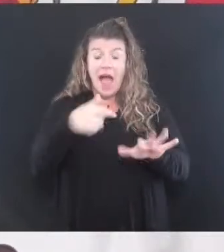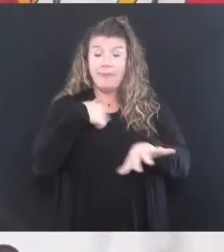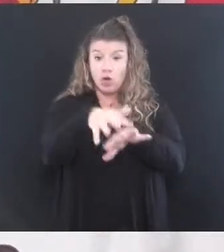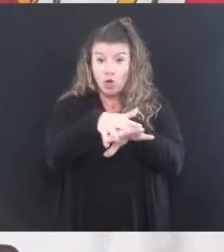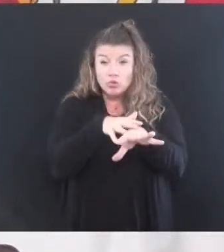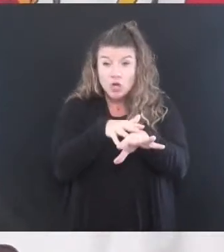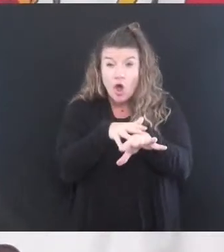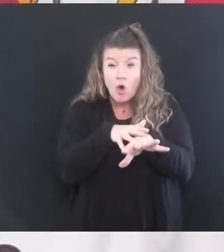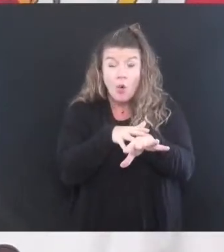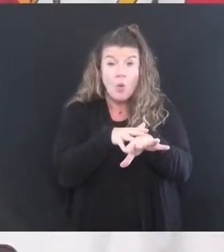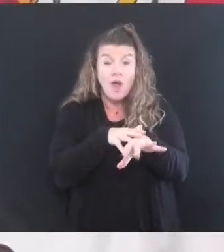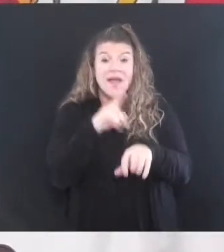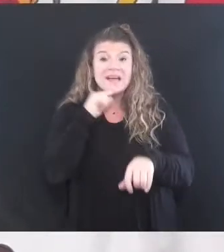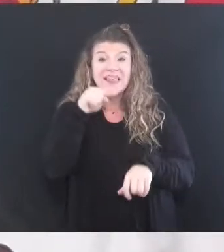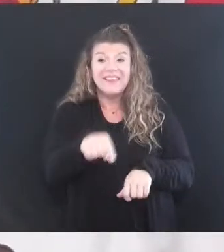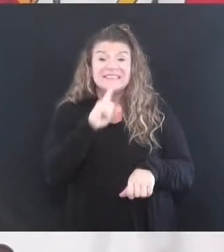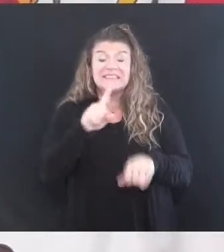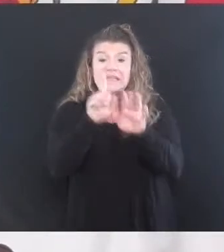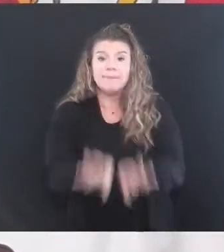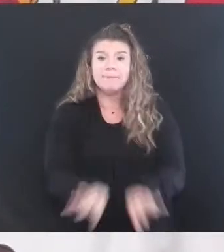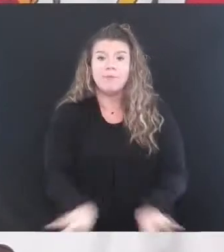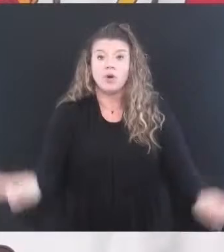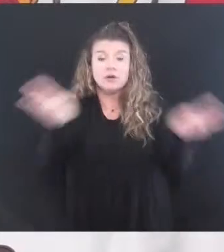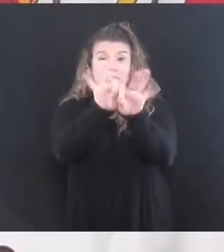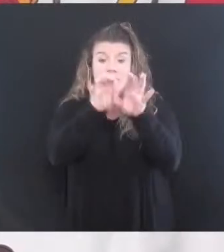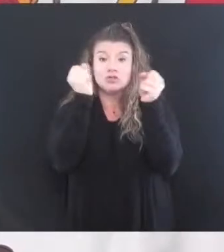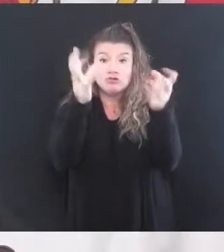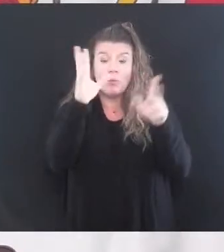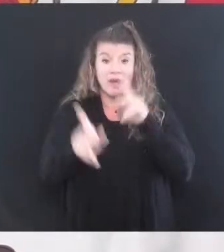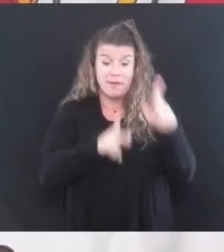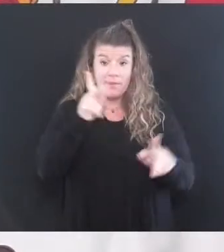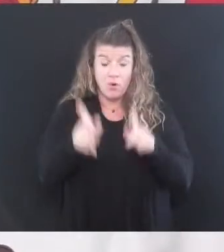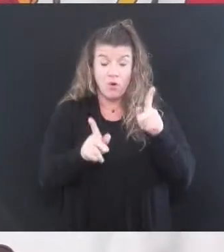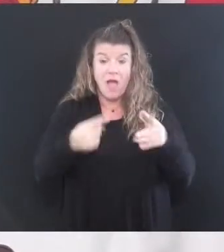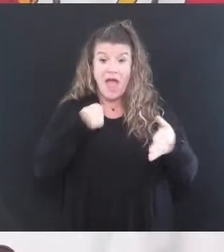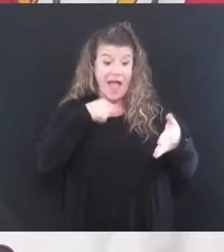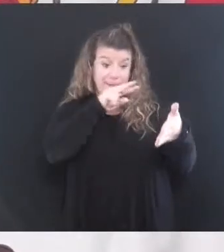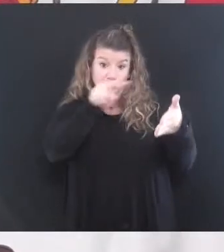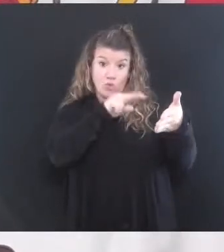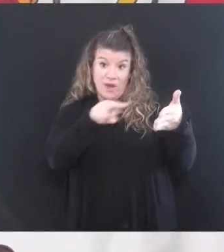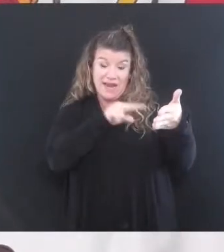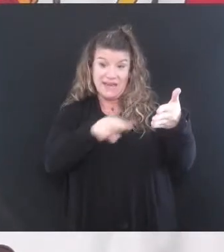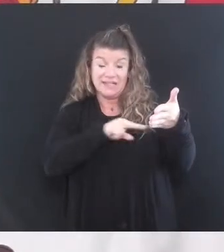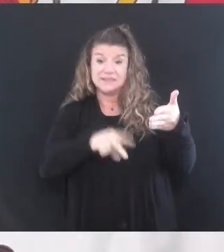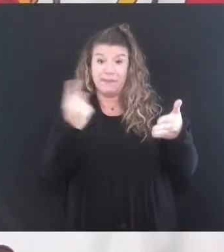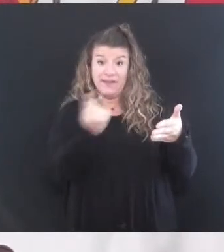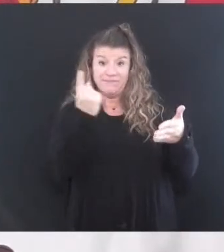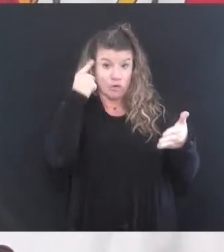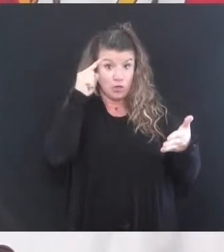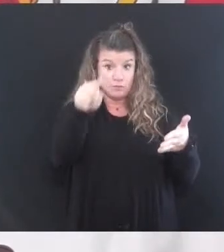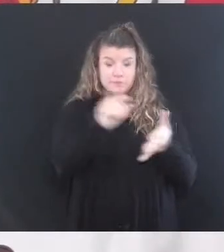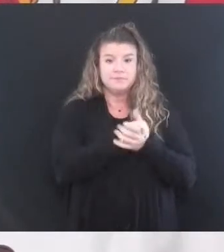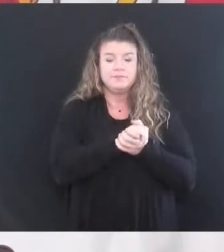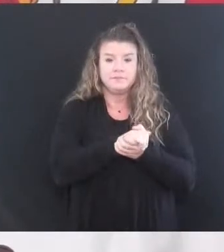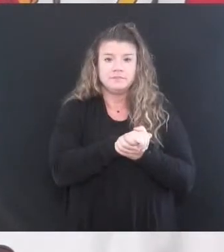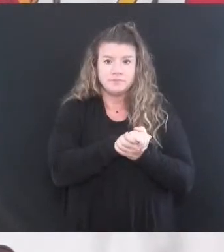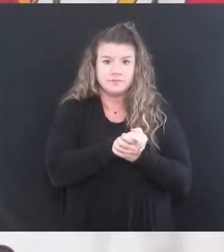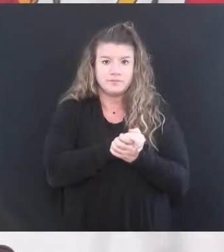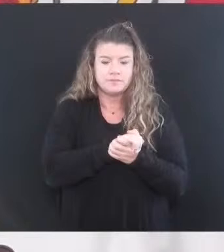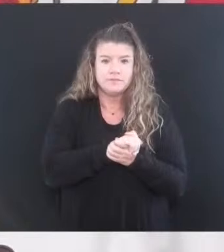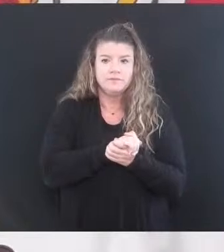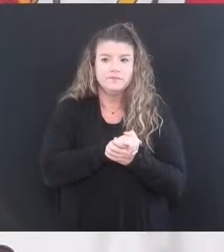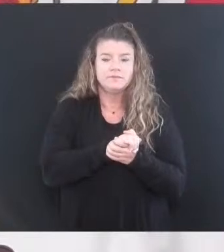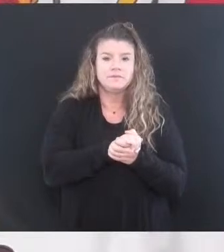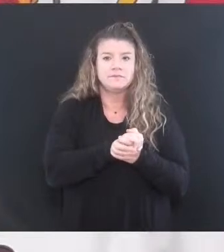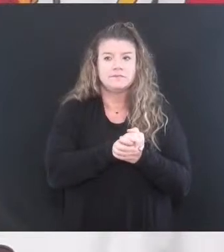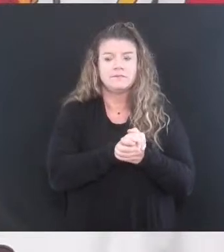because this is terribly important to a lot of people. I'm going to read to you just a little bit of stuff here, but